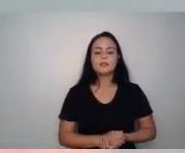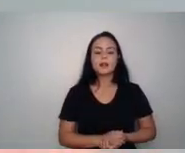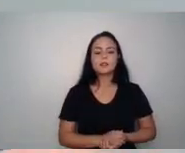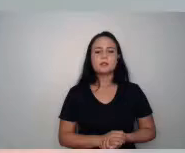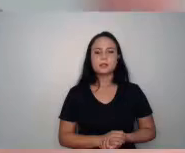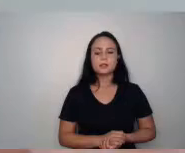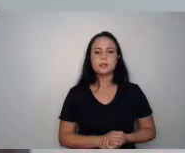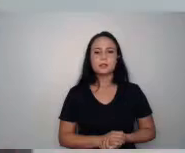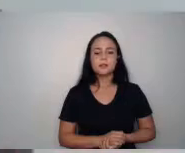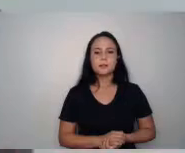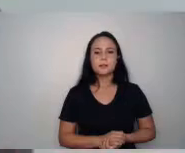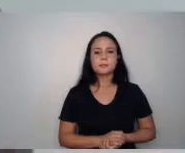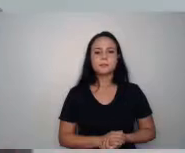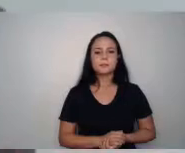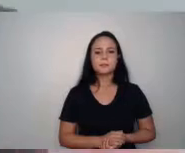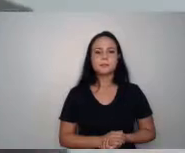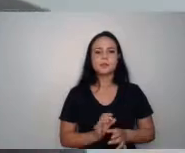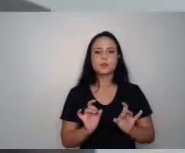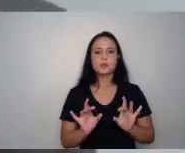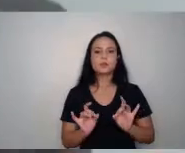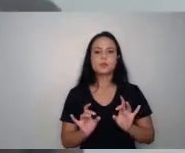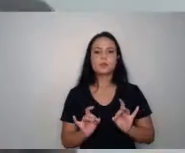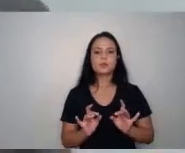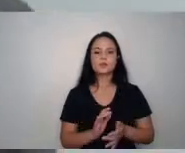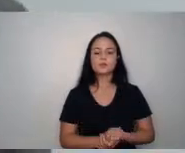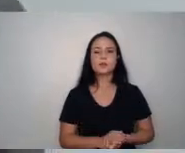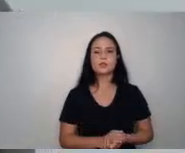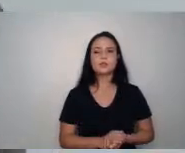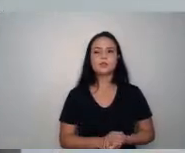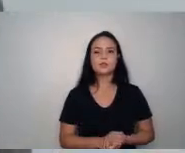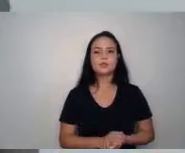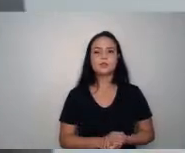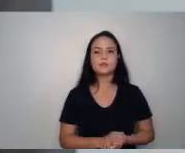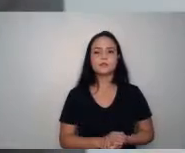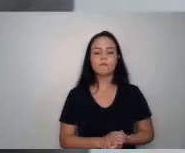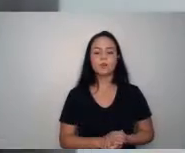enough for people to say, for the Constitution to say that men and women are equal,